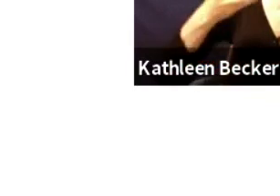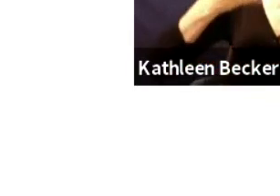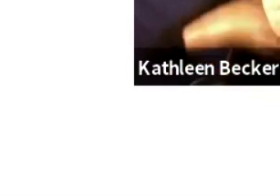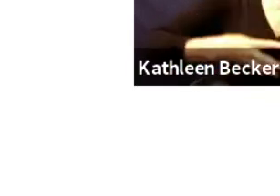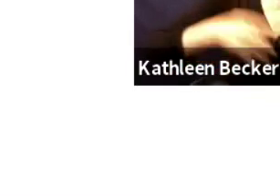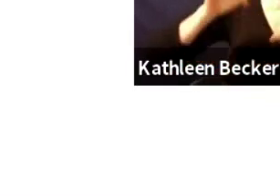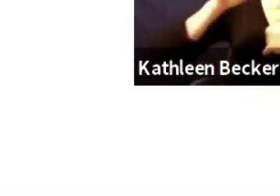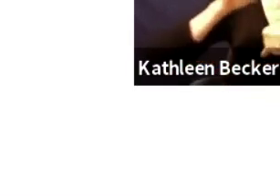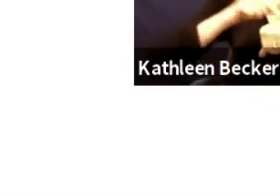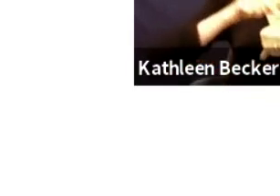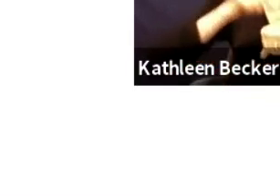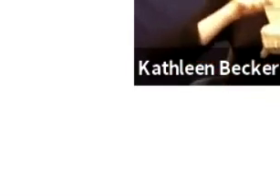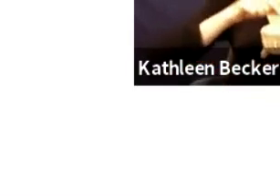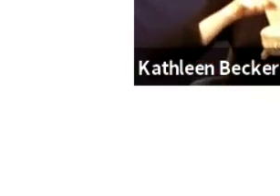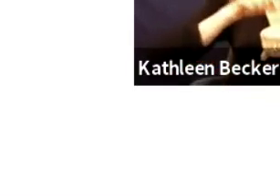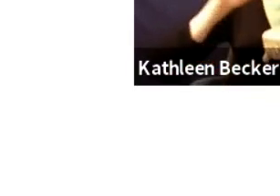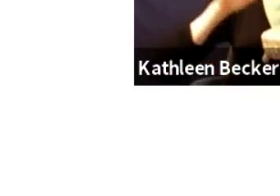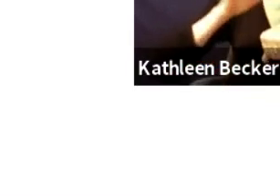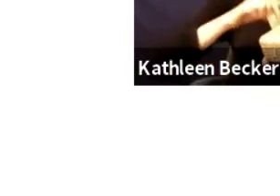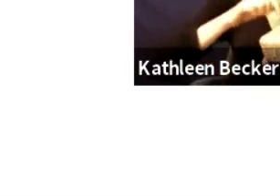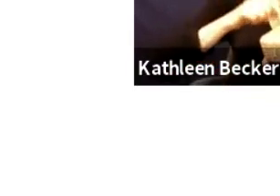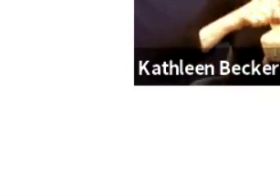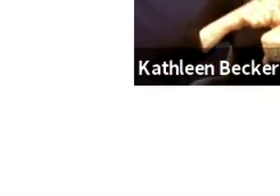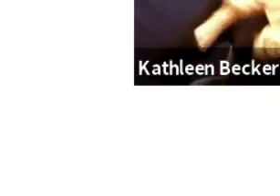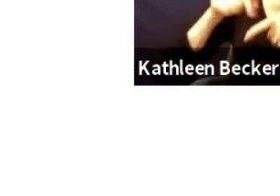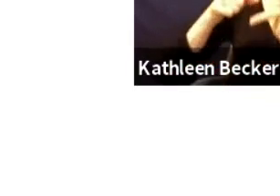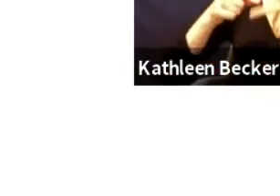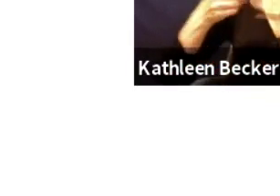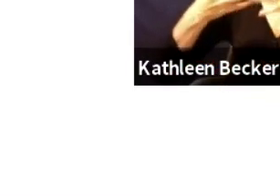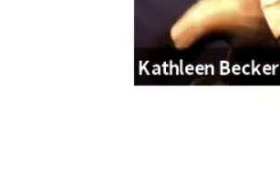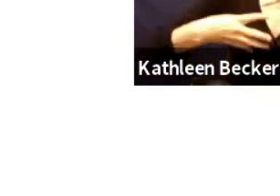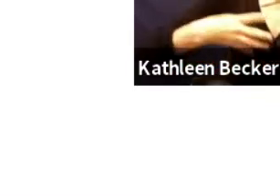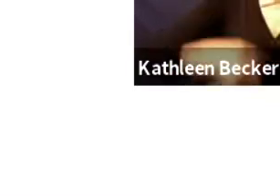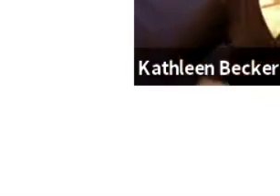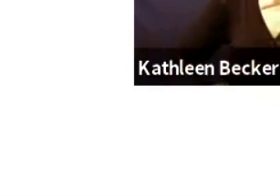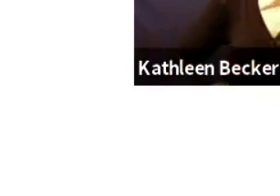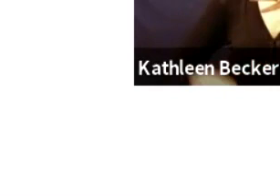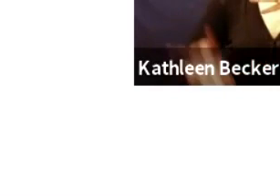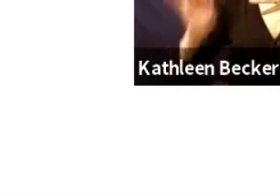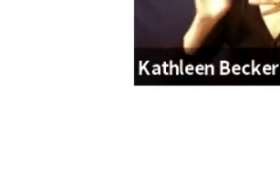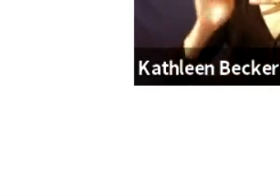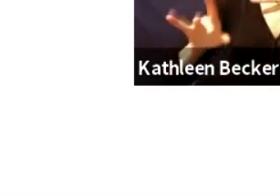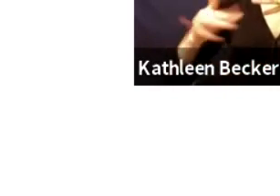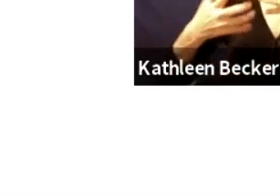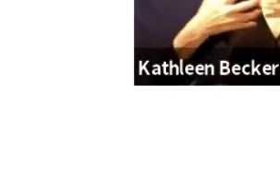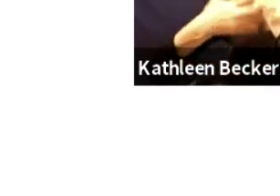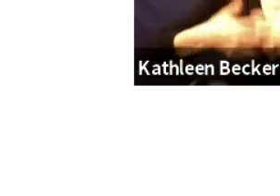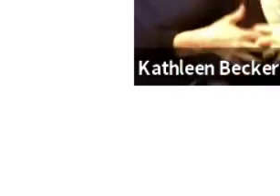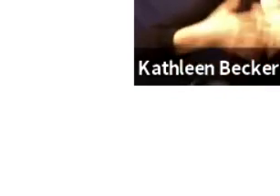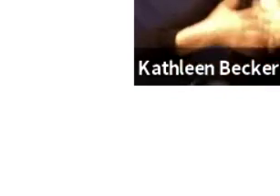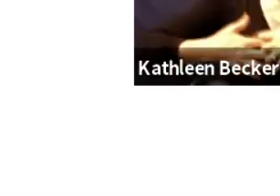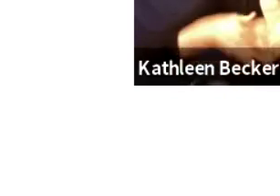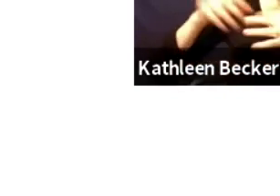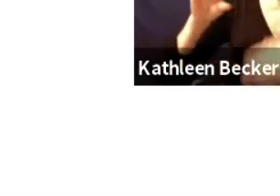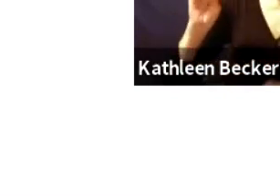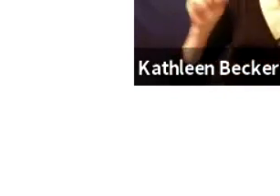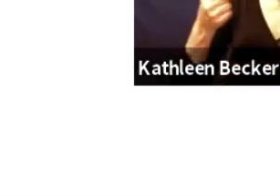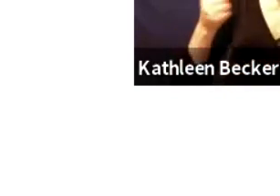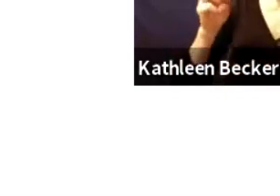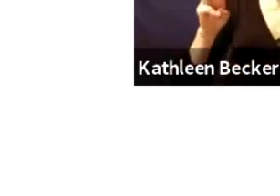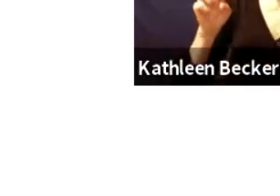time down at the bottom, this menu will pop up and you'll click on the cogwheel.